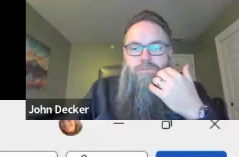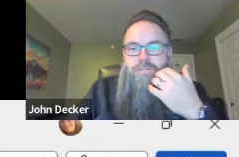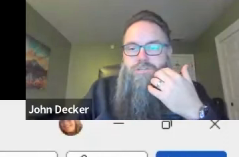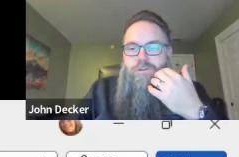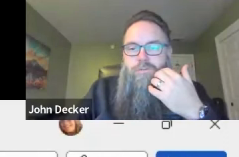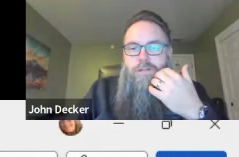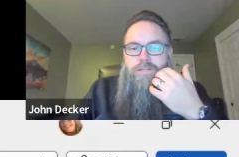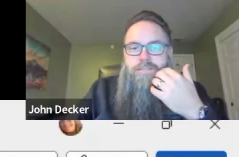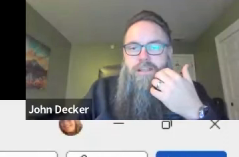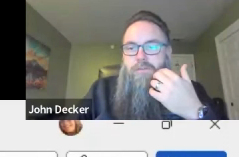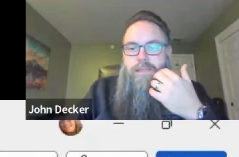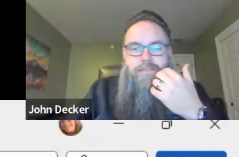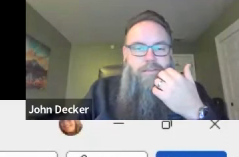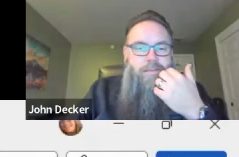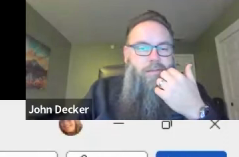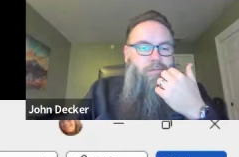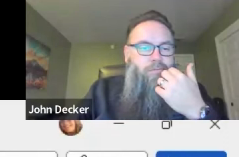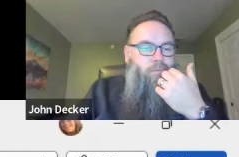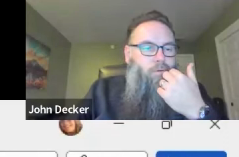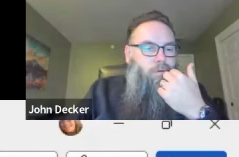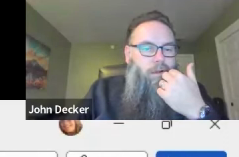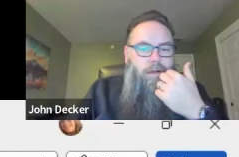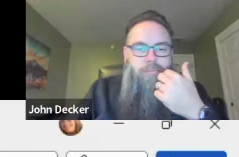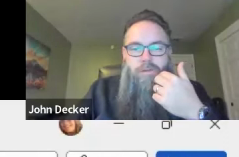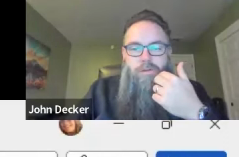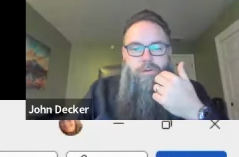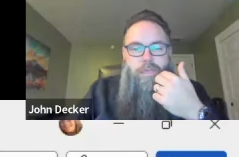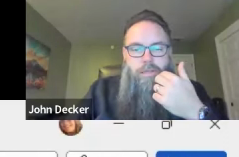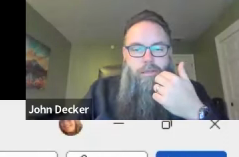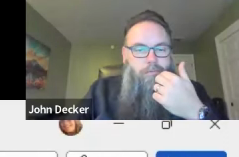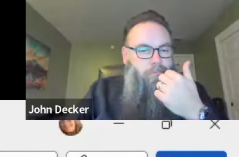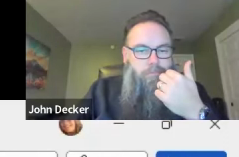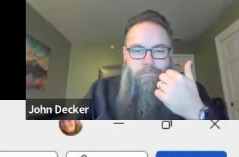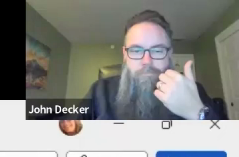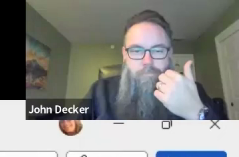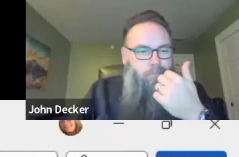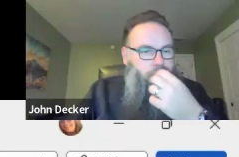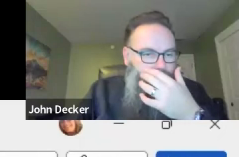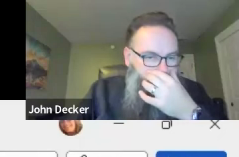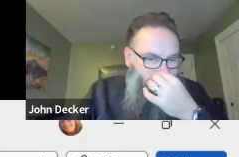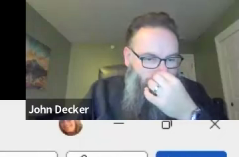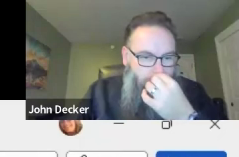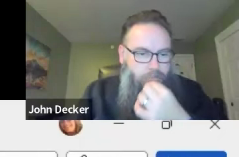these 2 additional projects that have been granted for Yolo County.